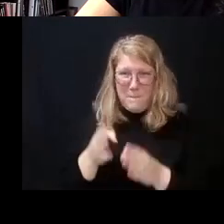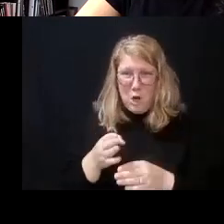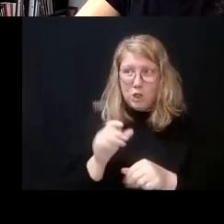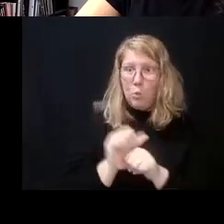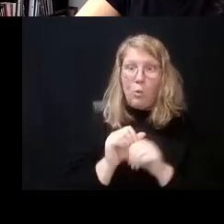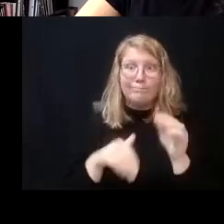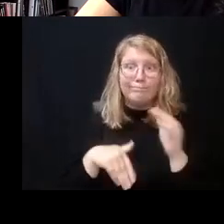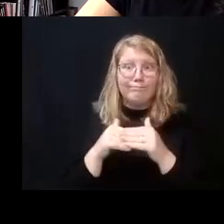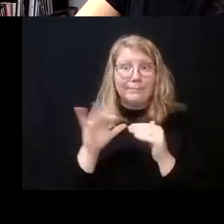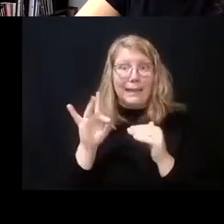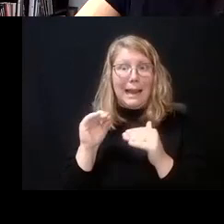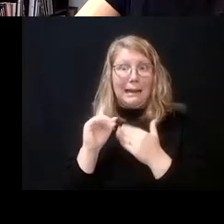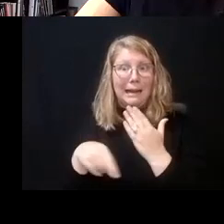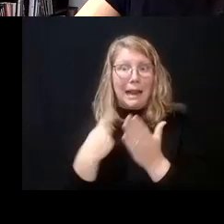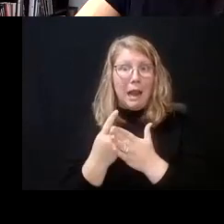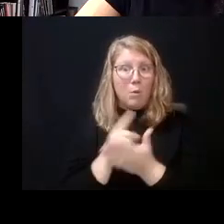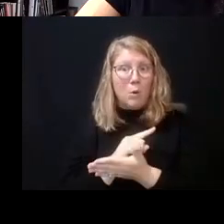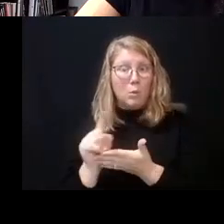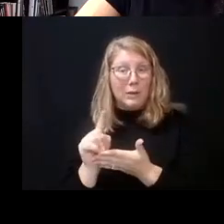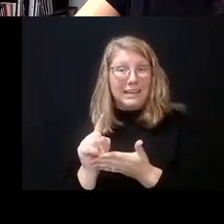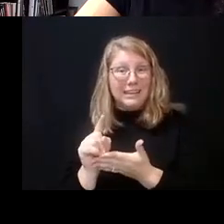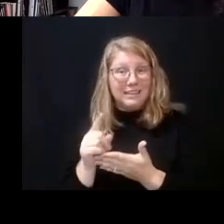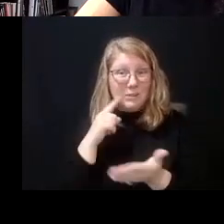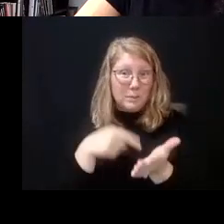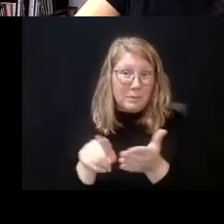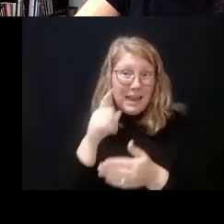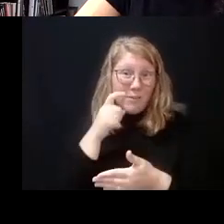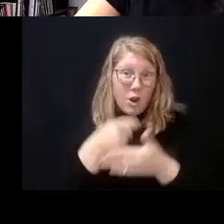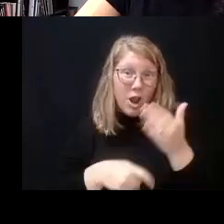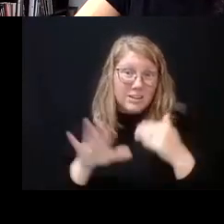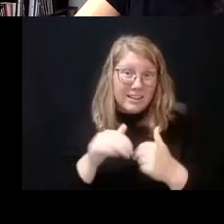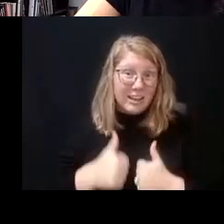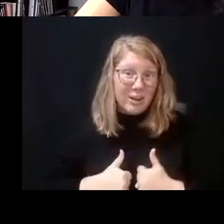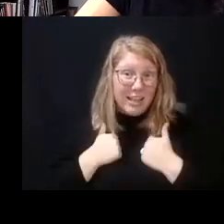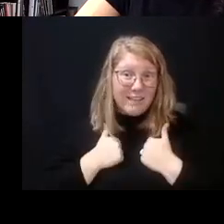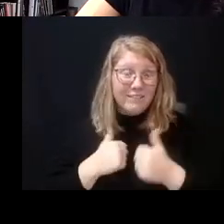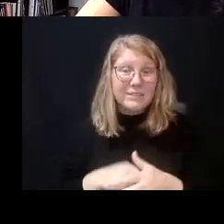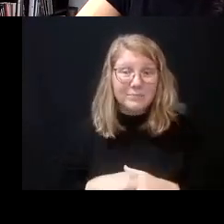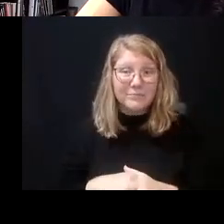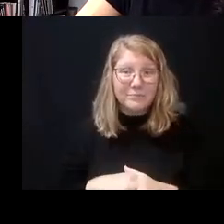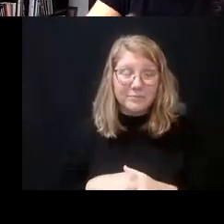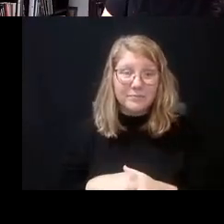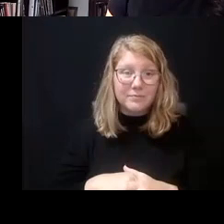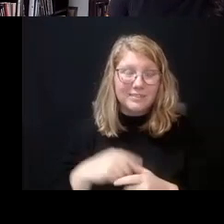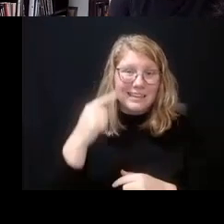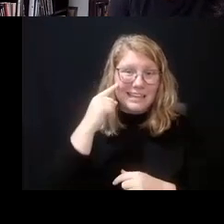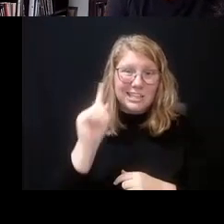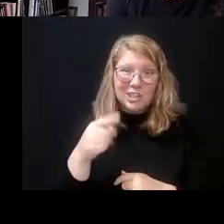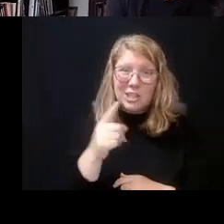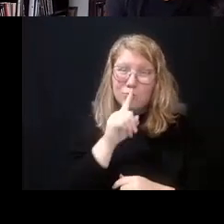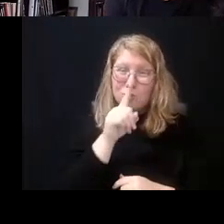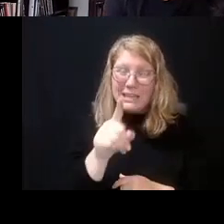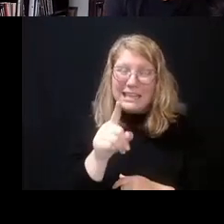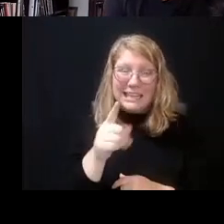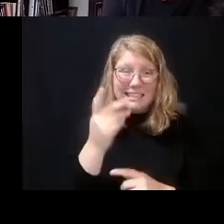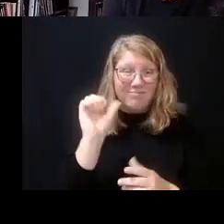week so that they can pay for the cost of their life. And I think just really kind of laying it out